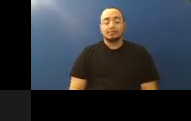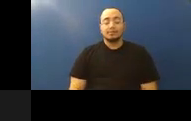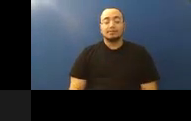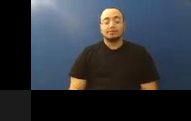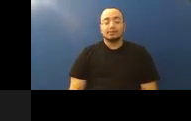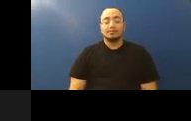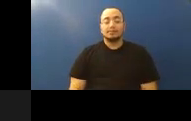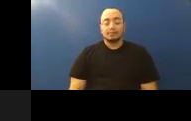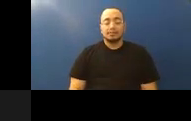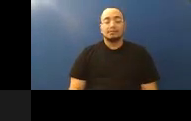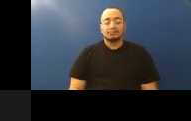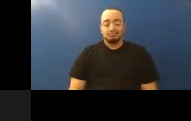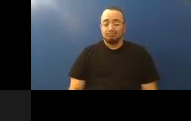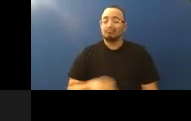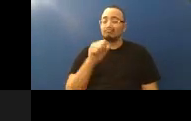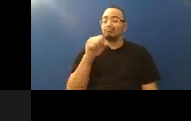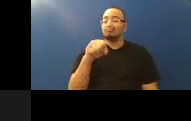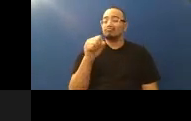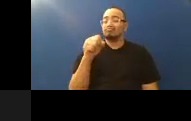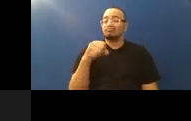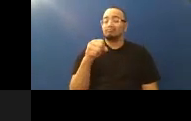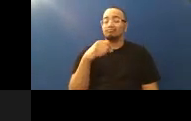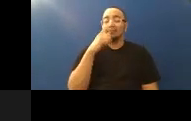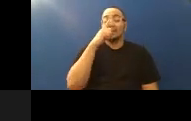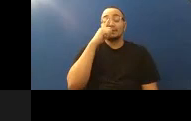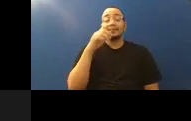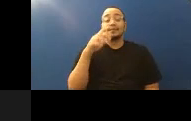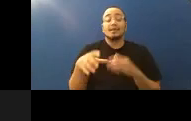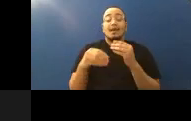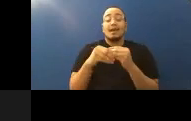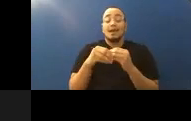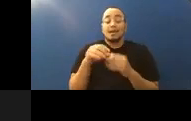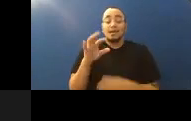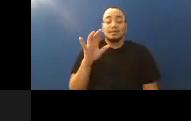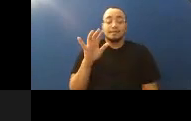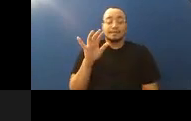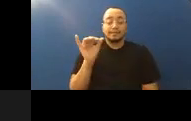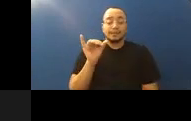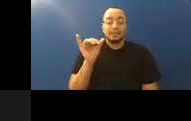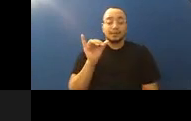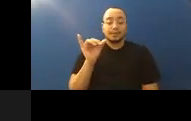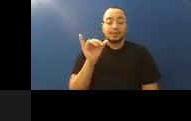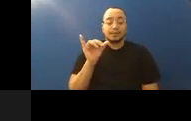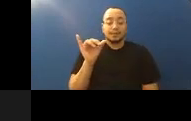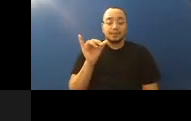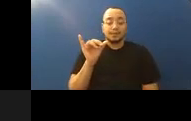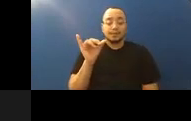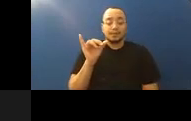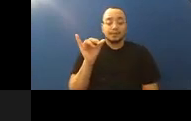agree with that. I think one thing too, right, that I definitely want to underscore, right, is